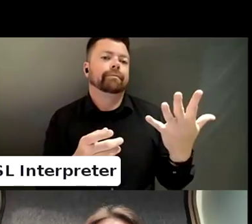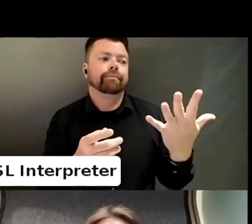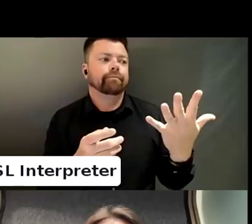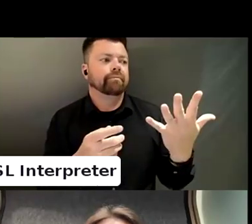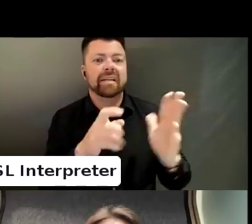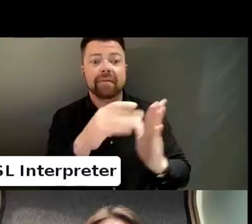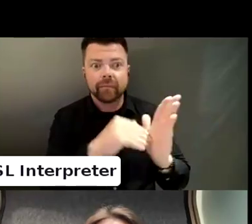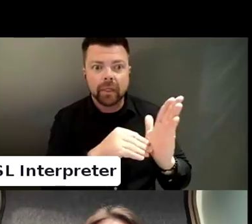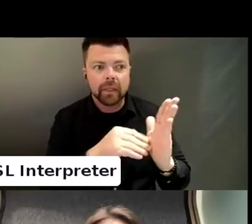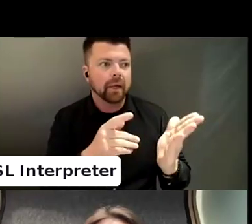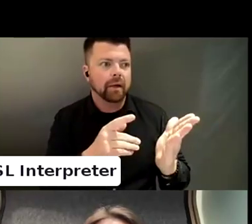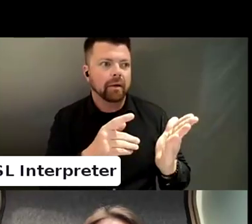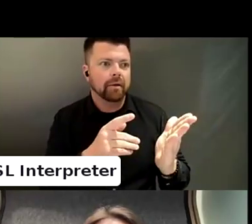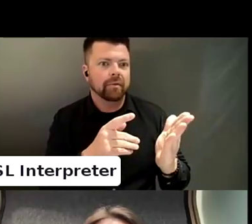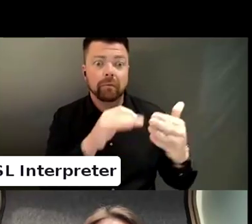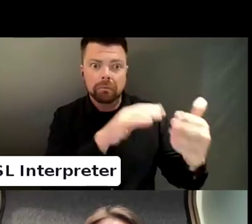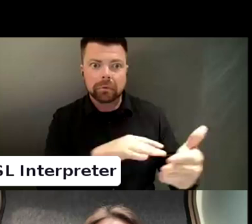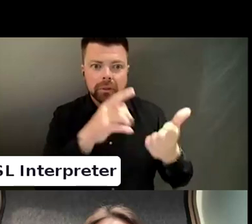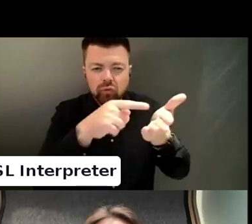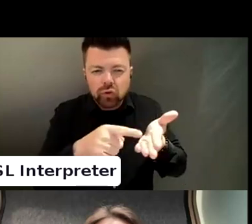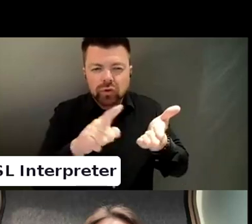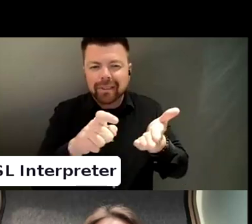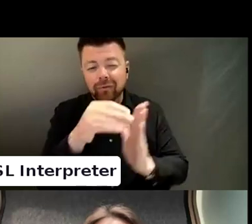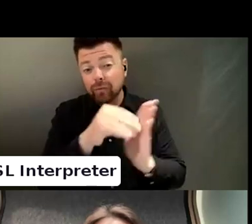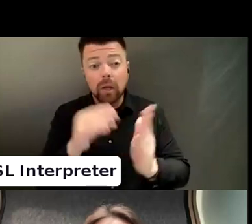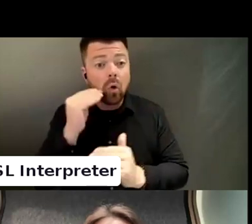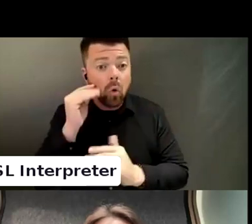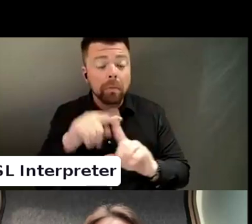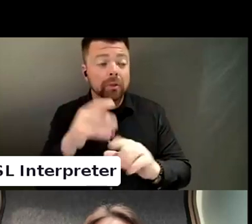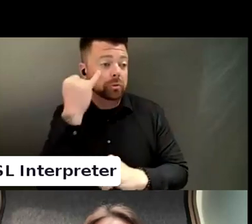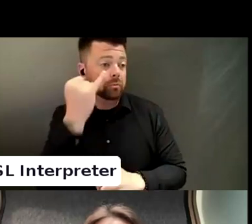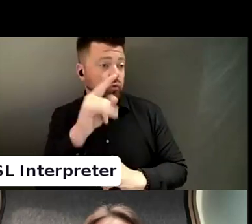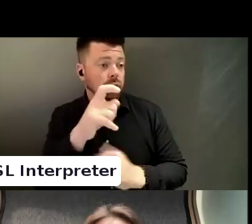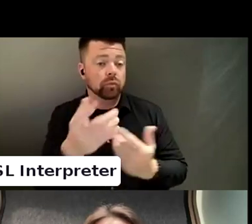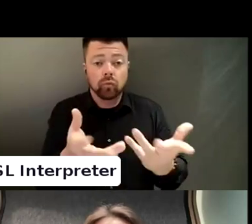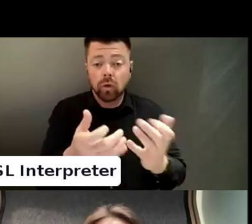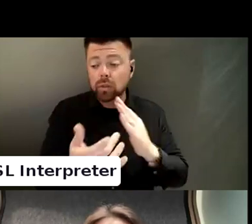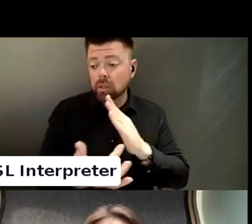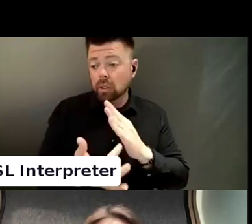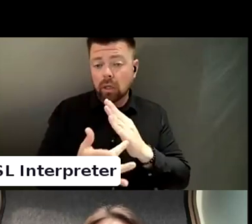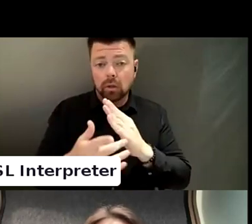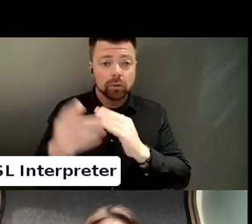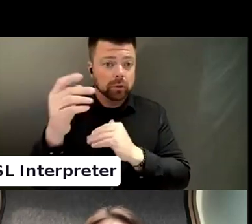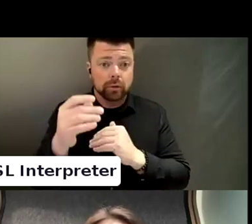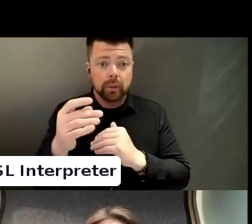that at home. But if you actually wanted to go in and get a device and have some kind